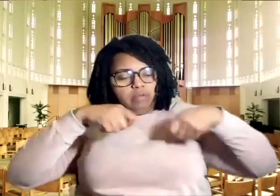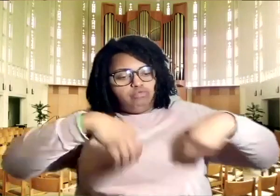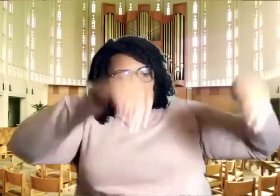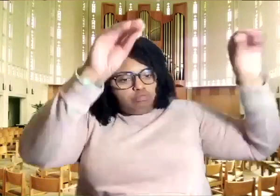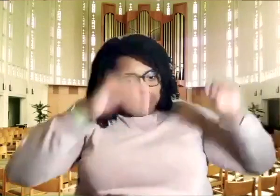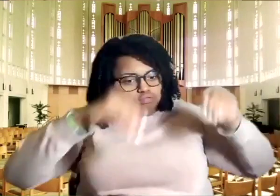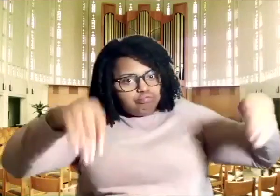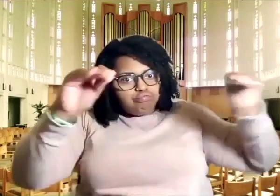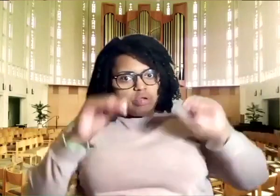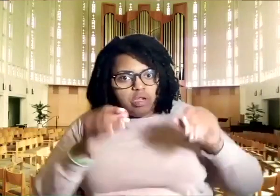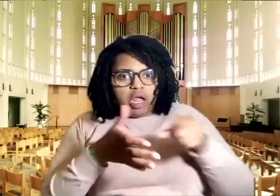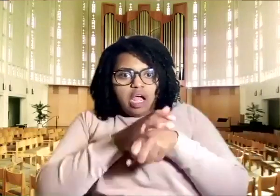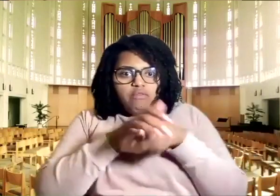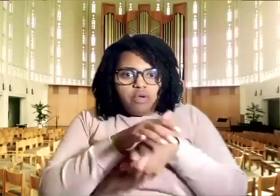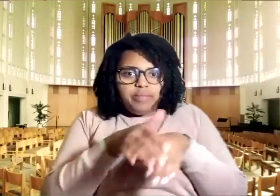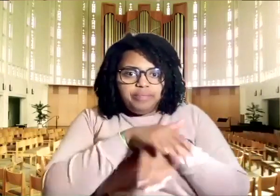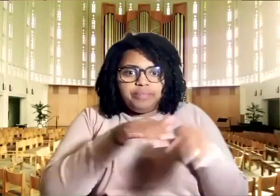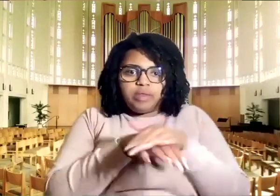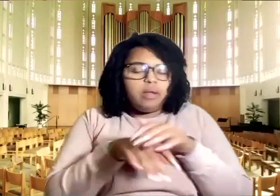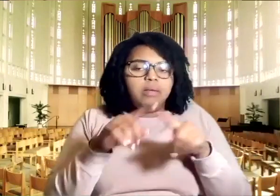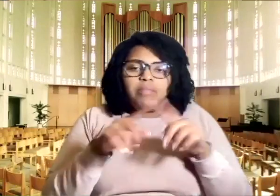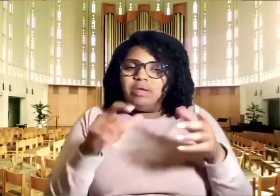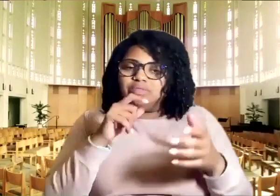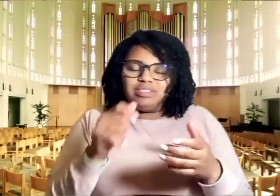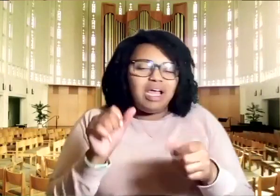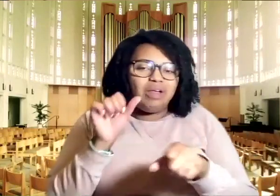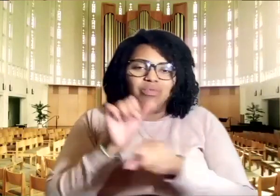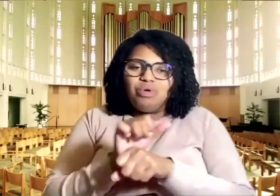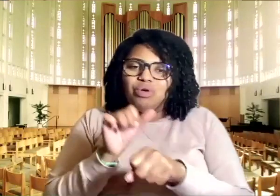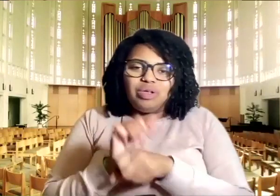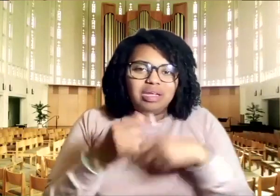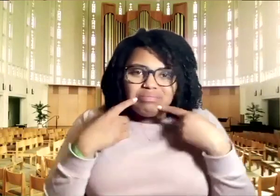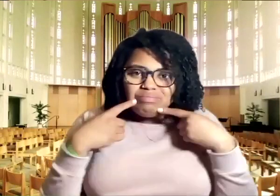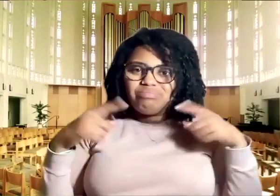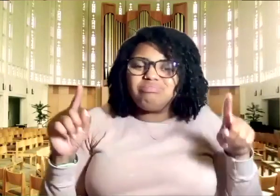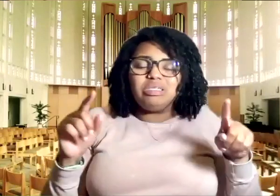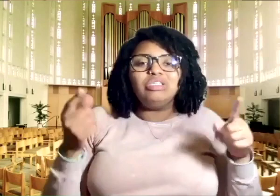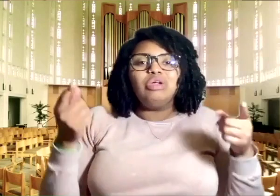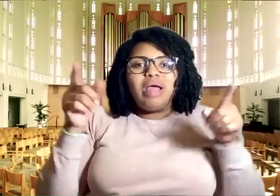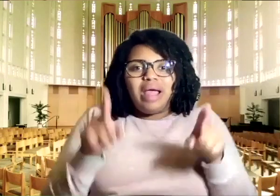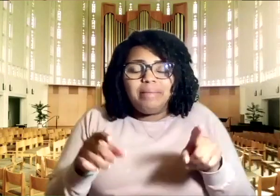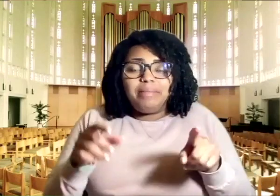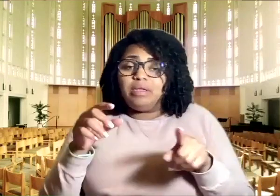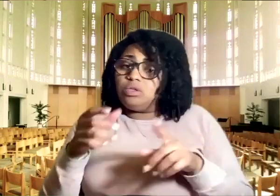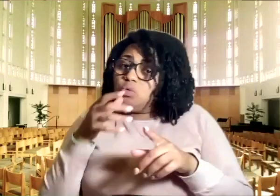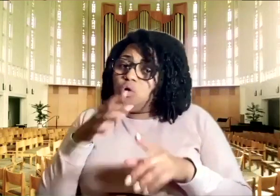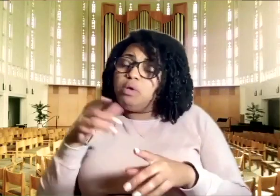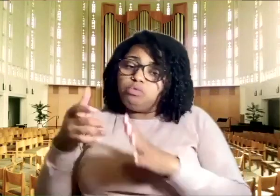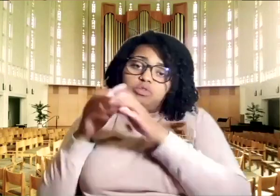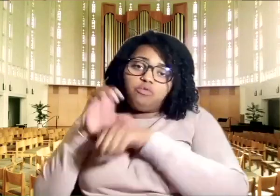but she still was not safe. How many of you know that she wasn't safe?